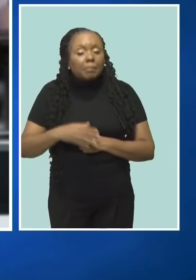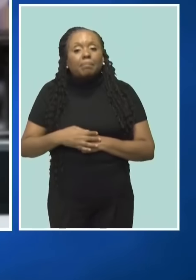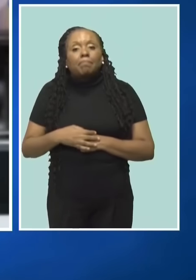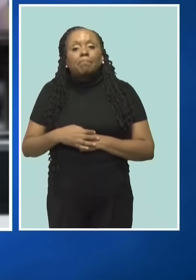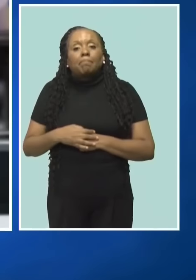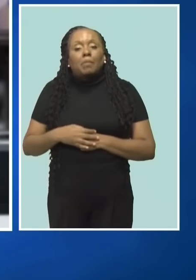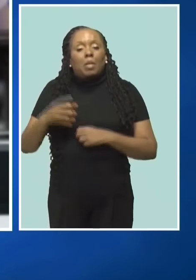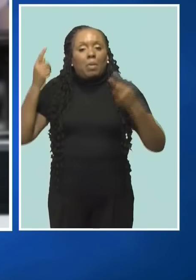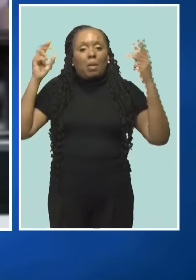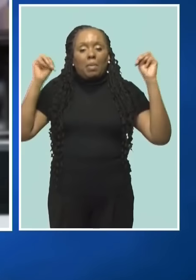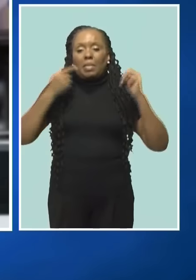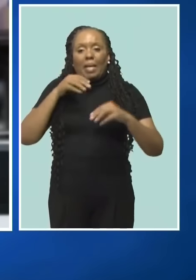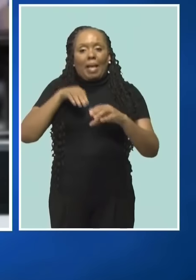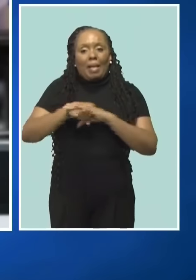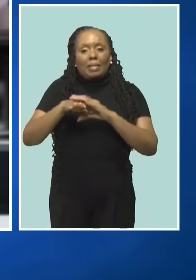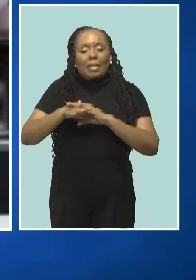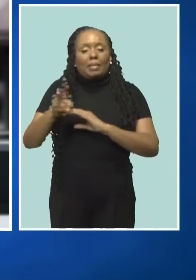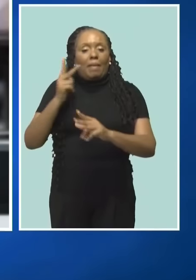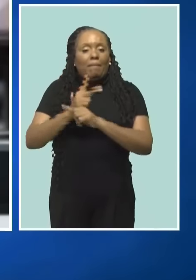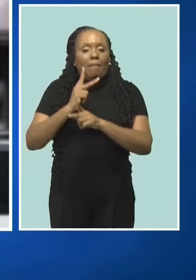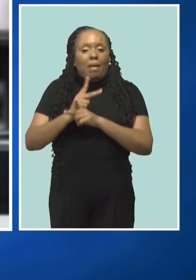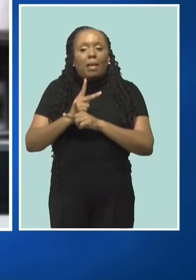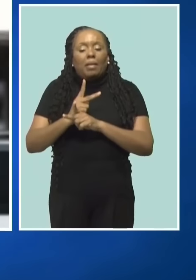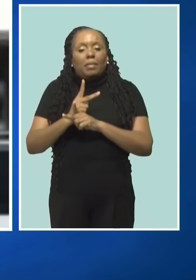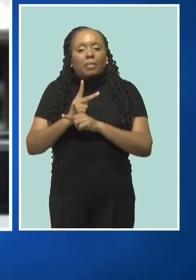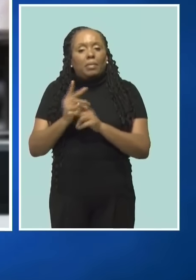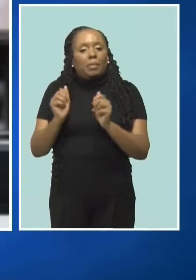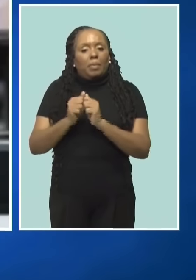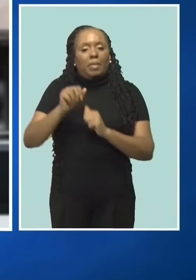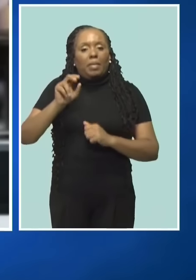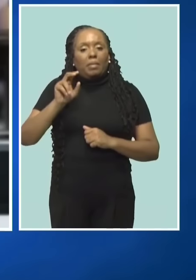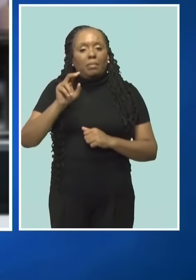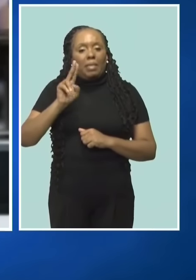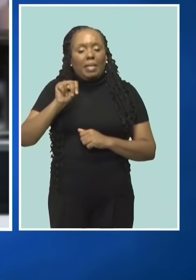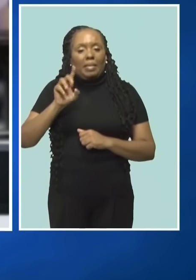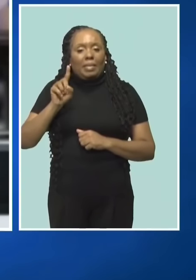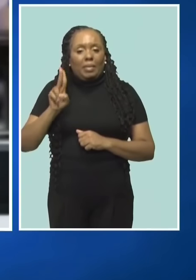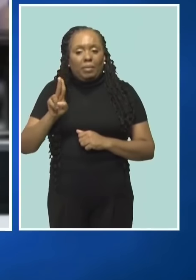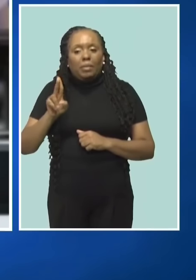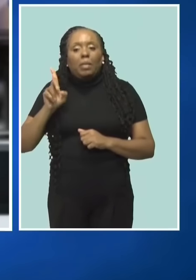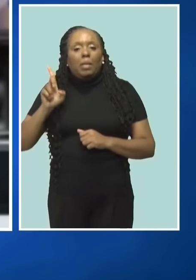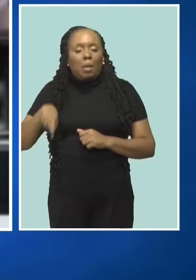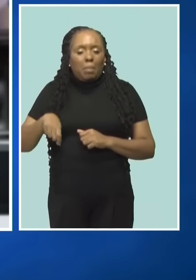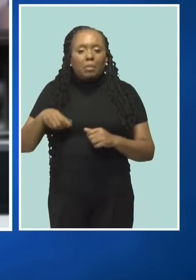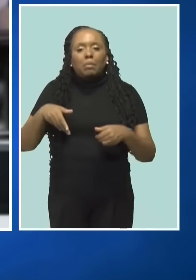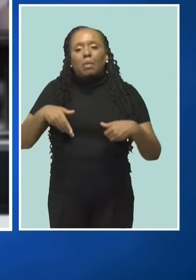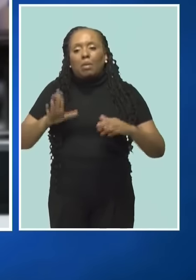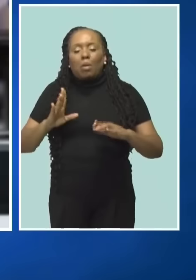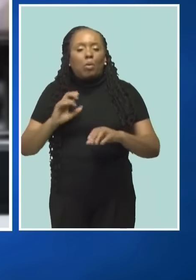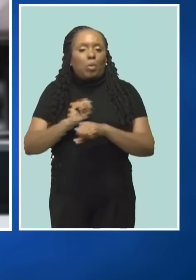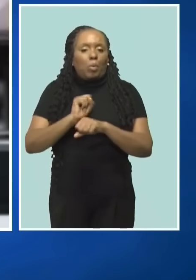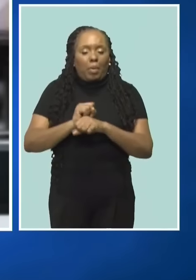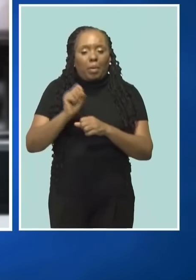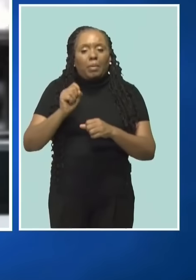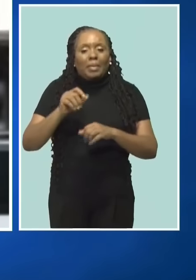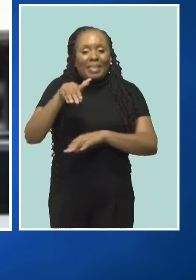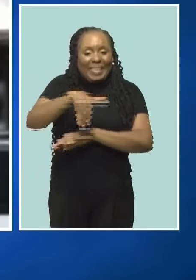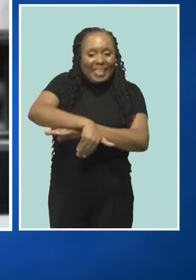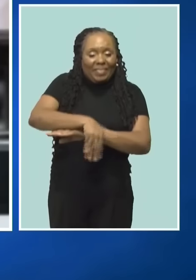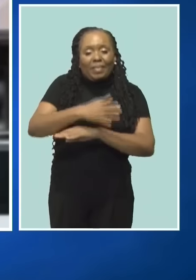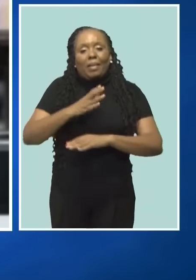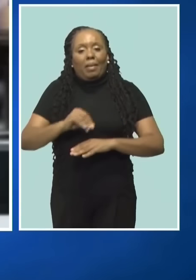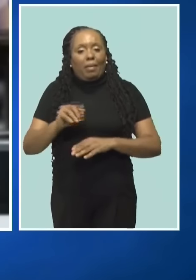says access to vans operated by the National Disabilities Unit must be extended to evenings and weekends. She also wants to